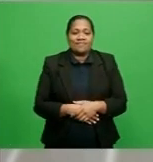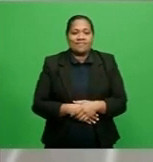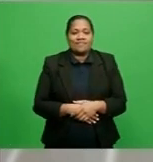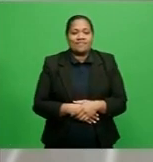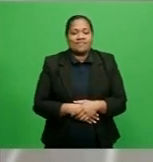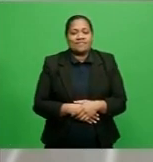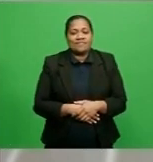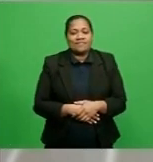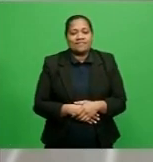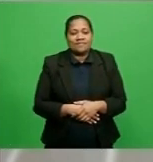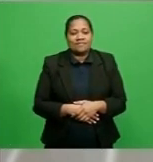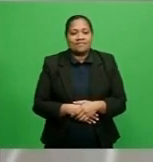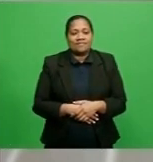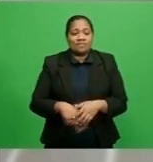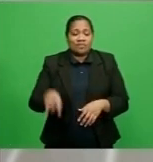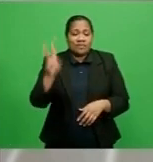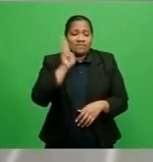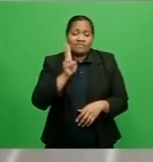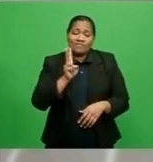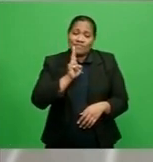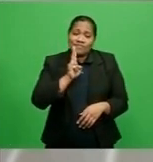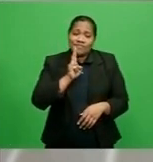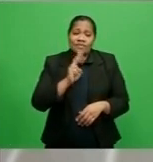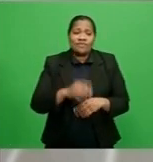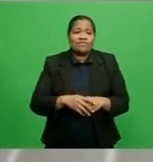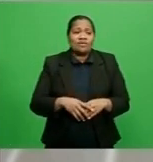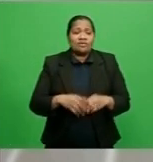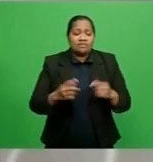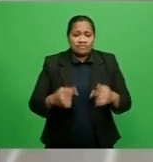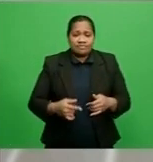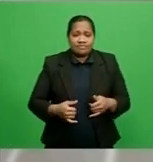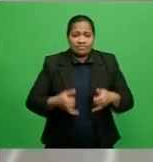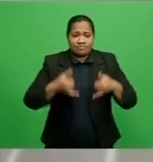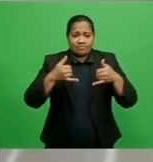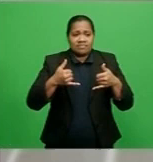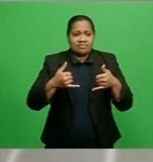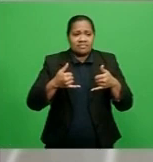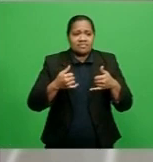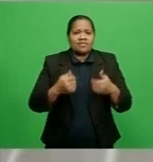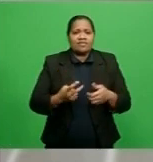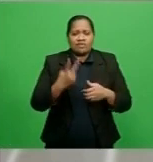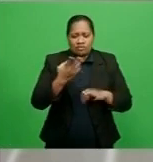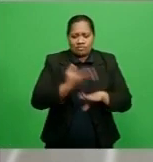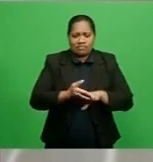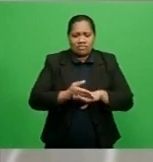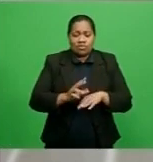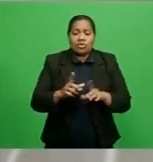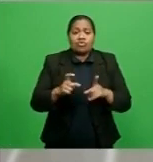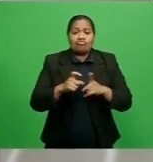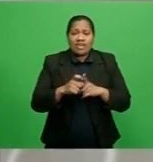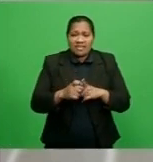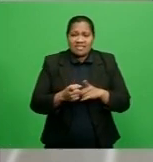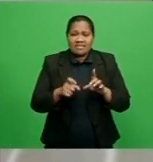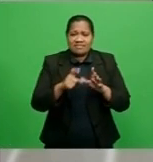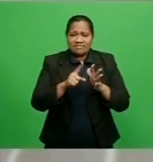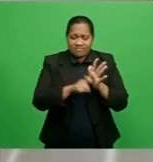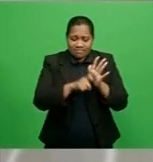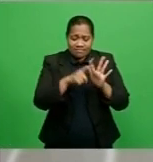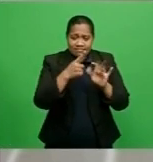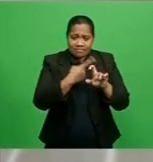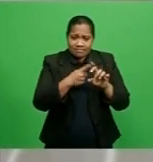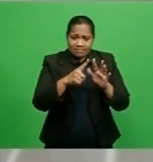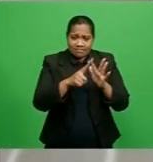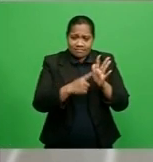Futsal Inter-District pools have been drawn with two newcomers, Enriqueti and Lamy, to feature in next weekend's tournament.